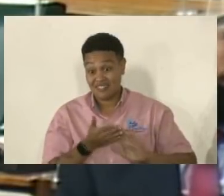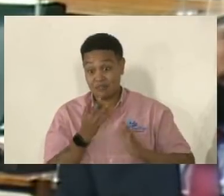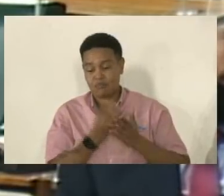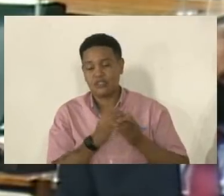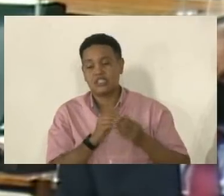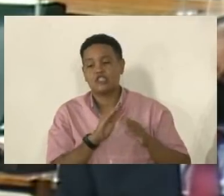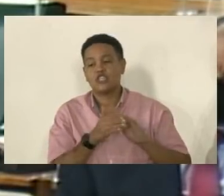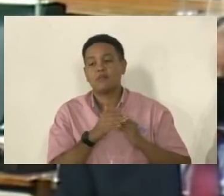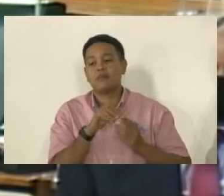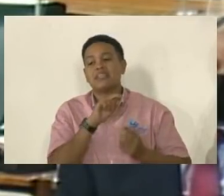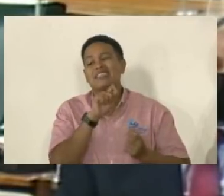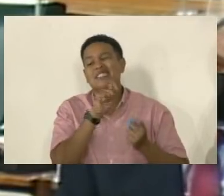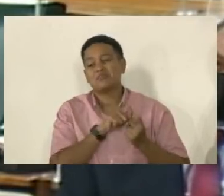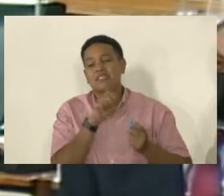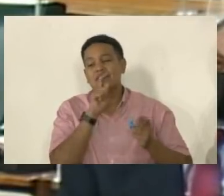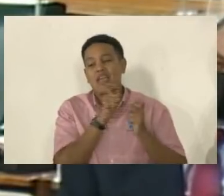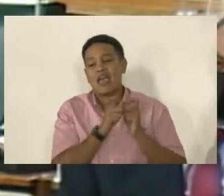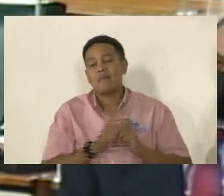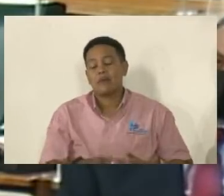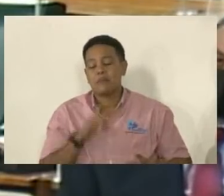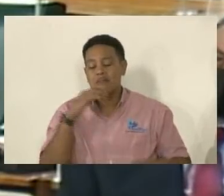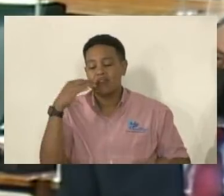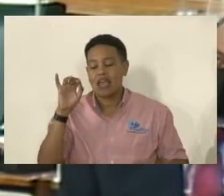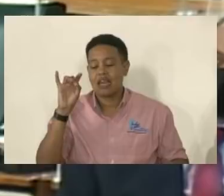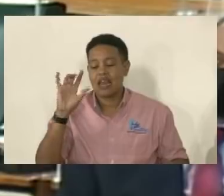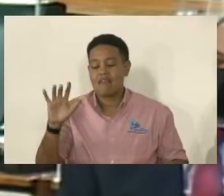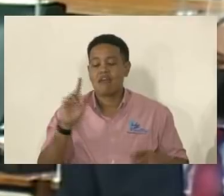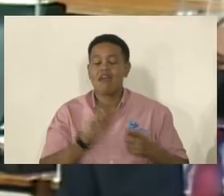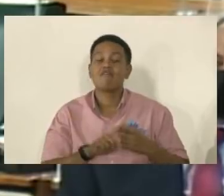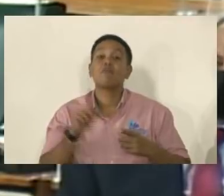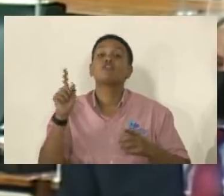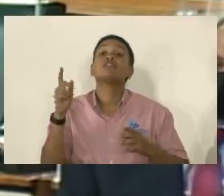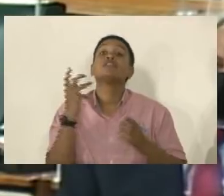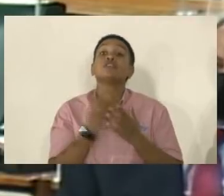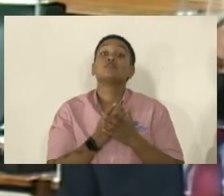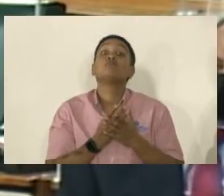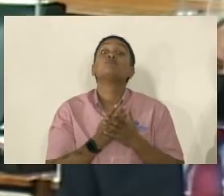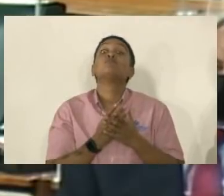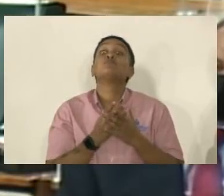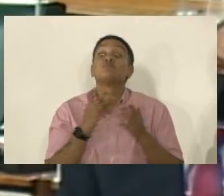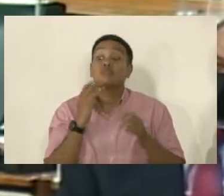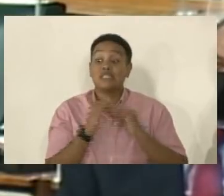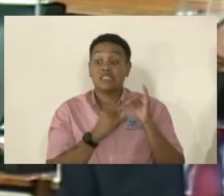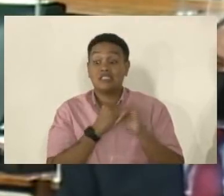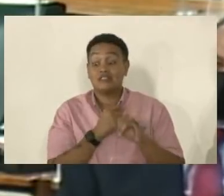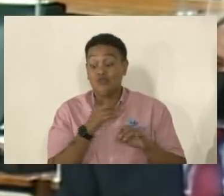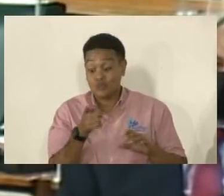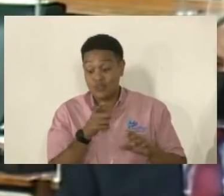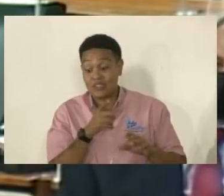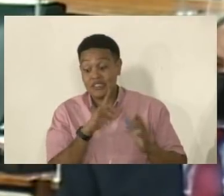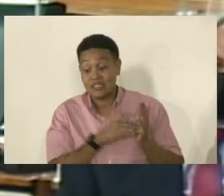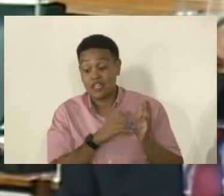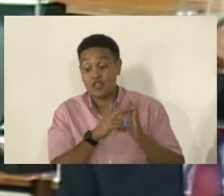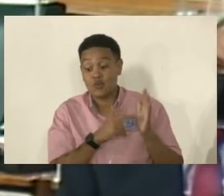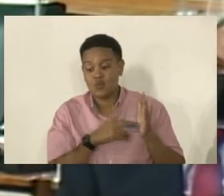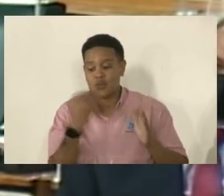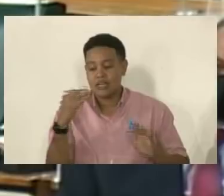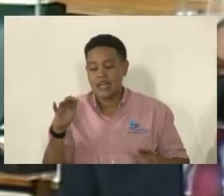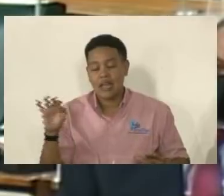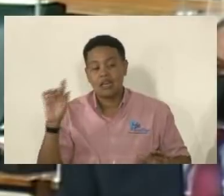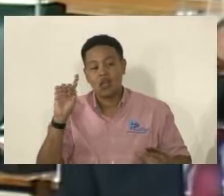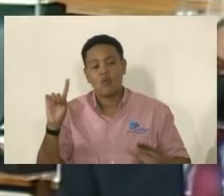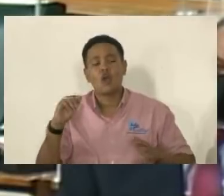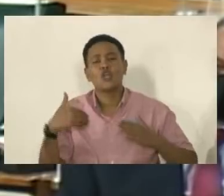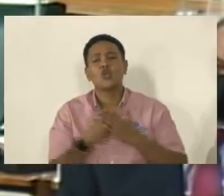the amendments to the Corrections Act 1985 and Correctional Institutional Adult Correctional Center Rules 1991. The